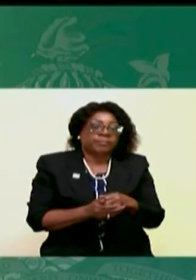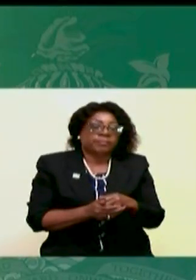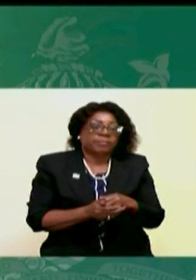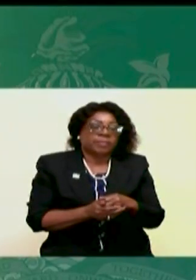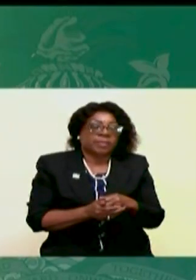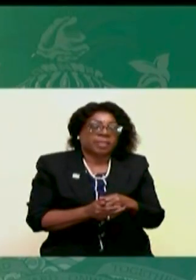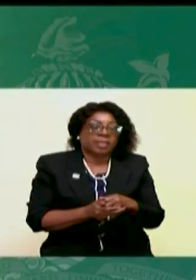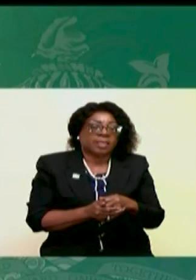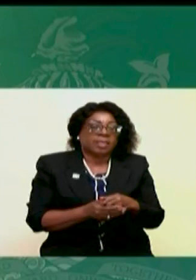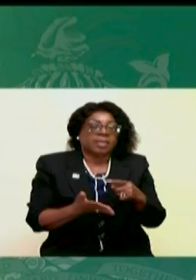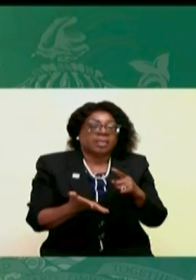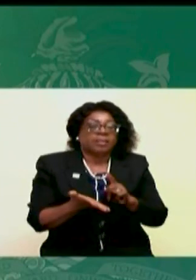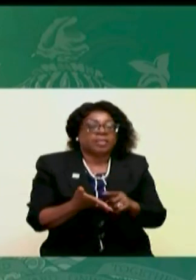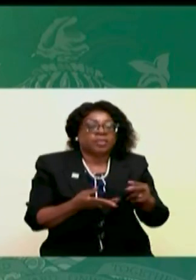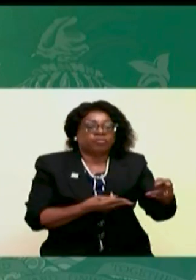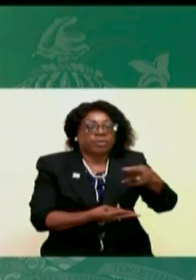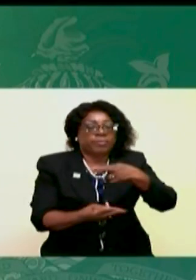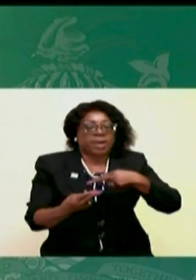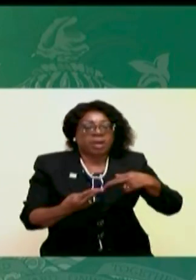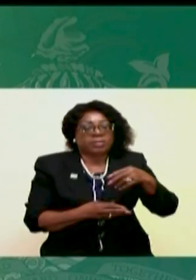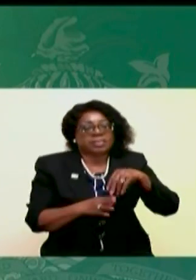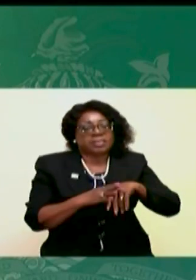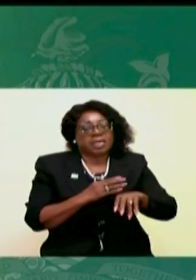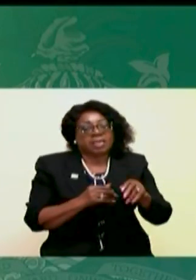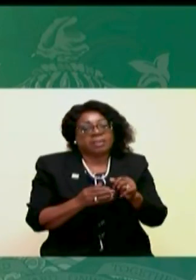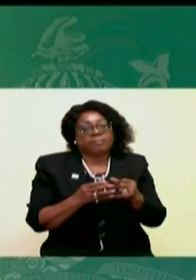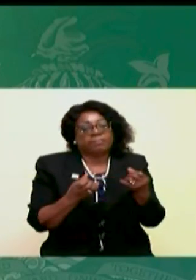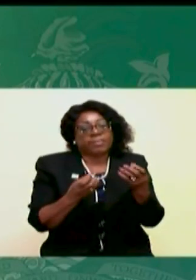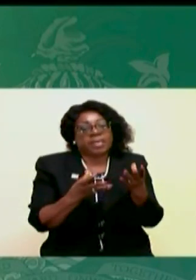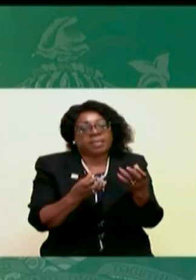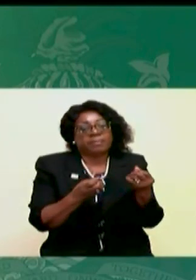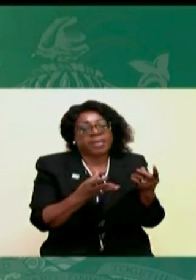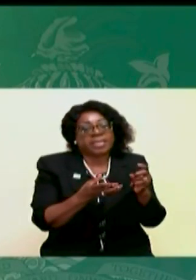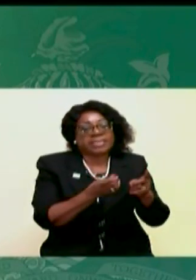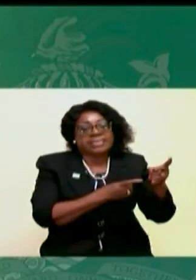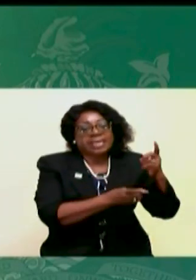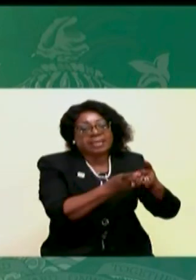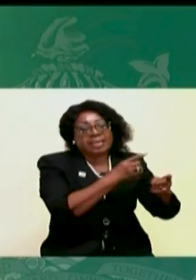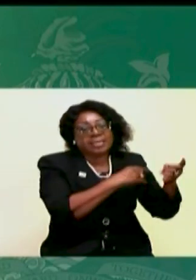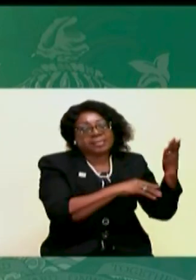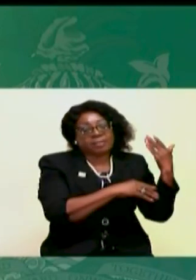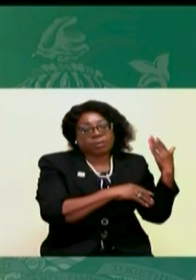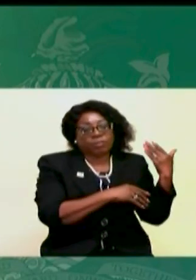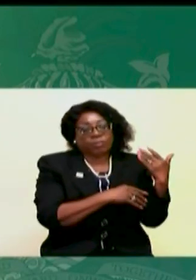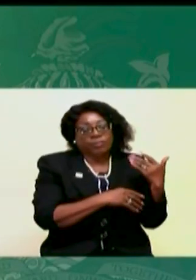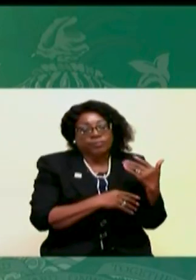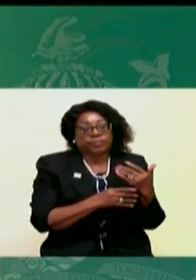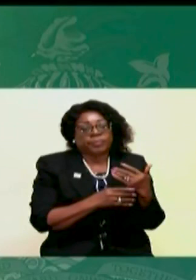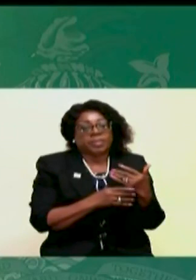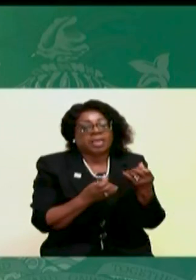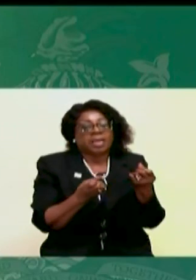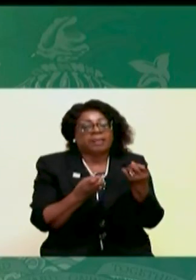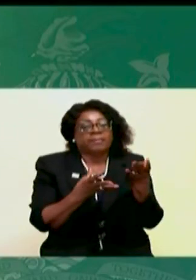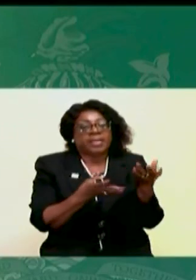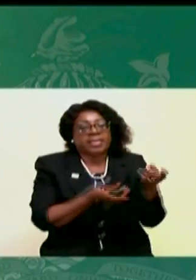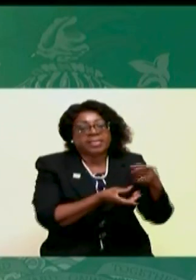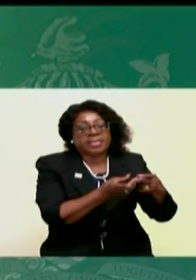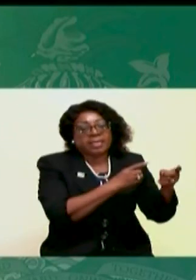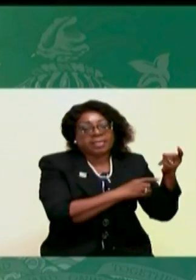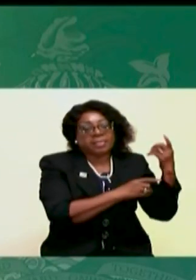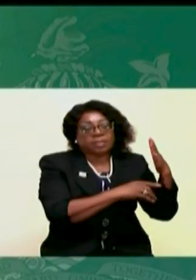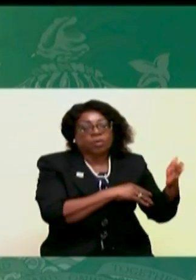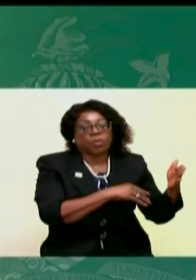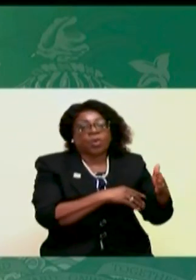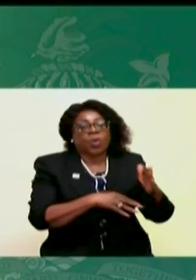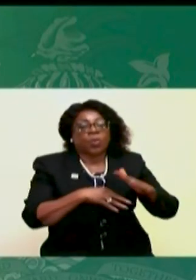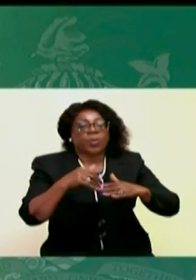Well, this rebound started, and tourism started many, many decades ago. And many decades ago, we built